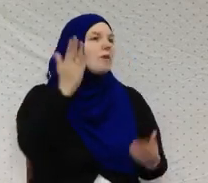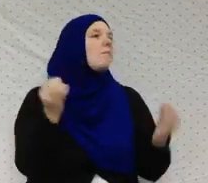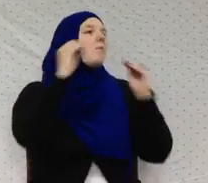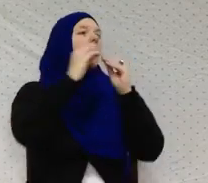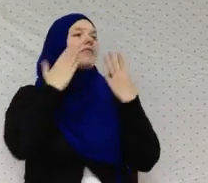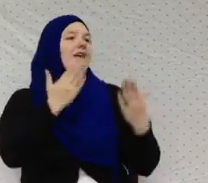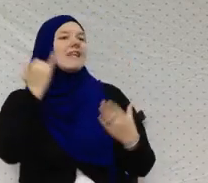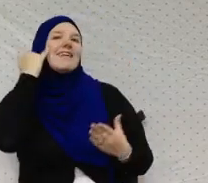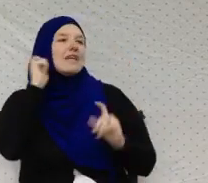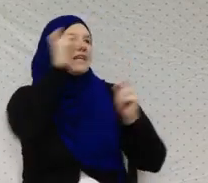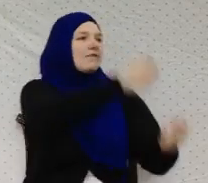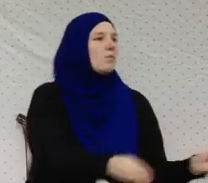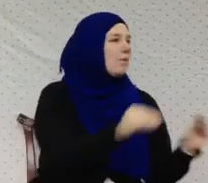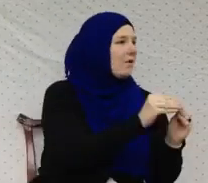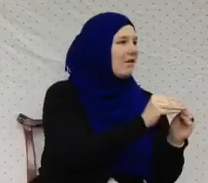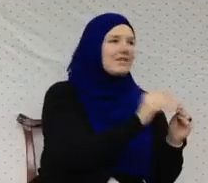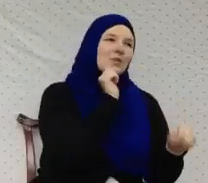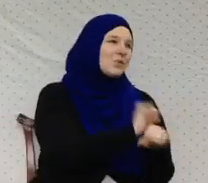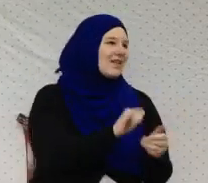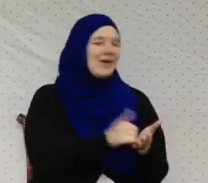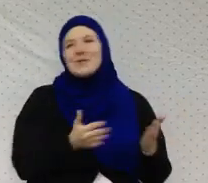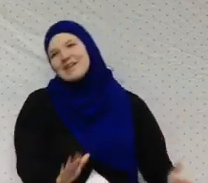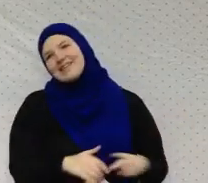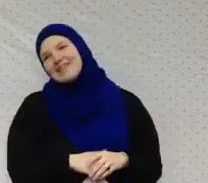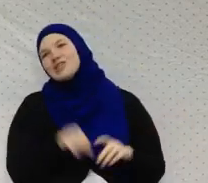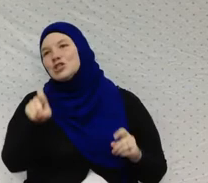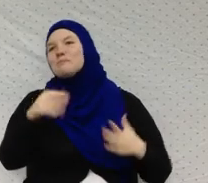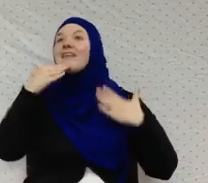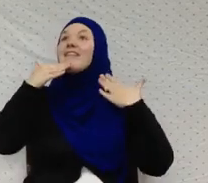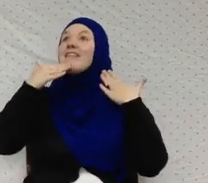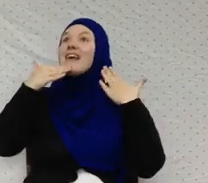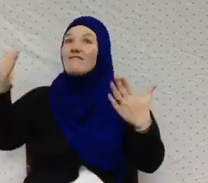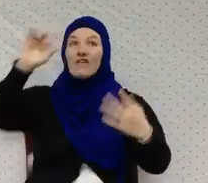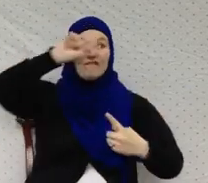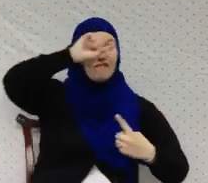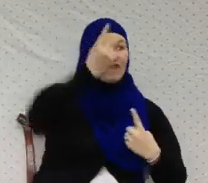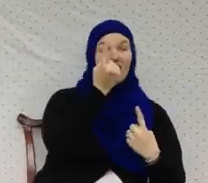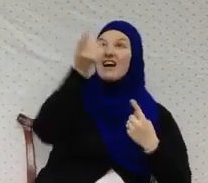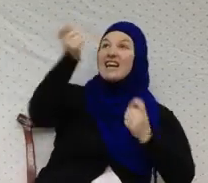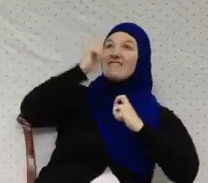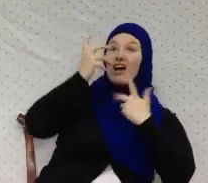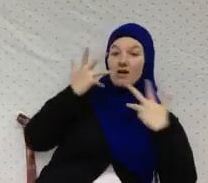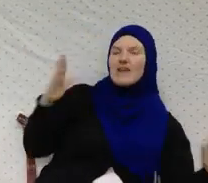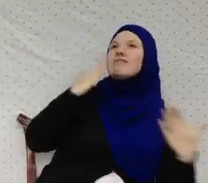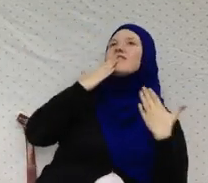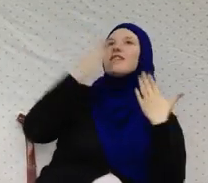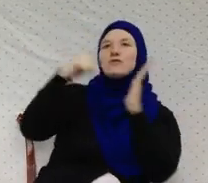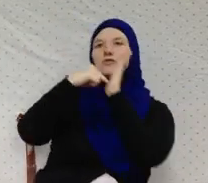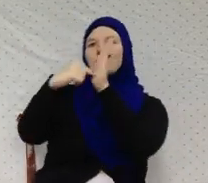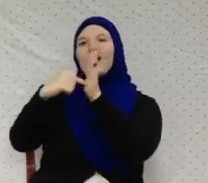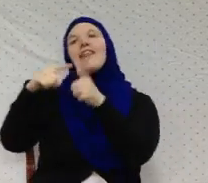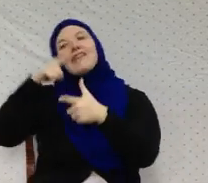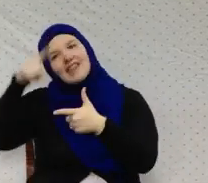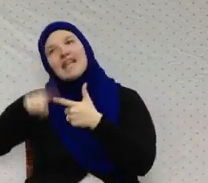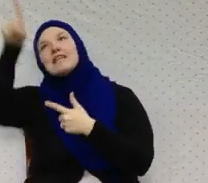grateful if? It doesn't work this way. You should be grateful for what He has already